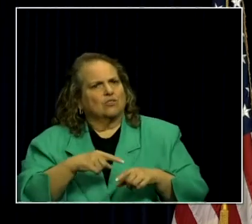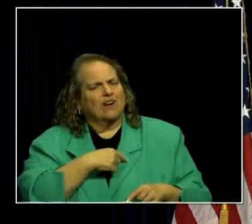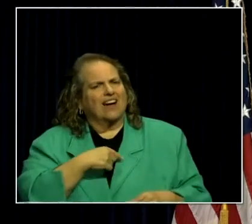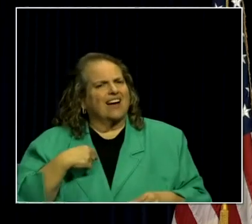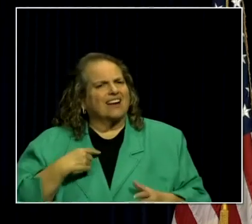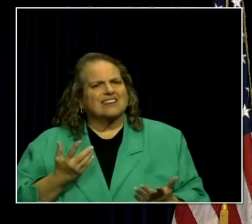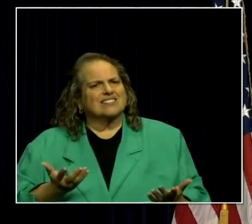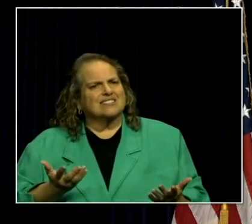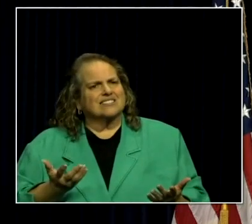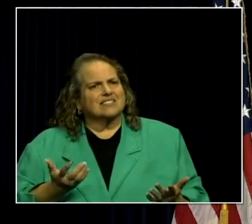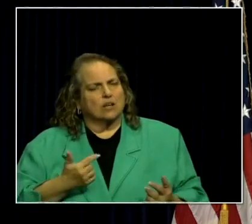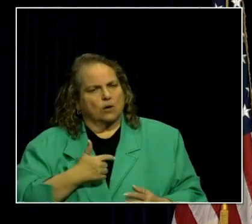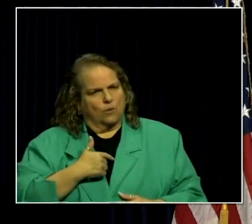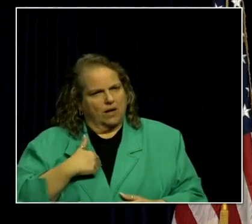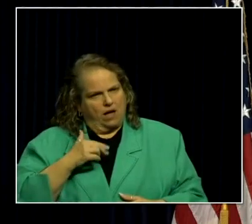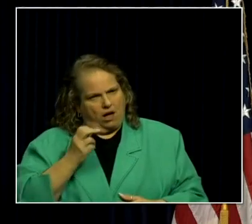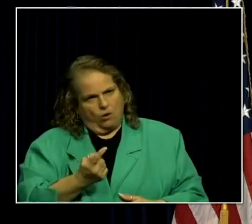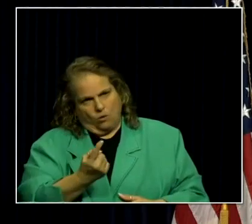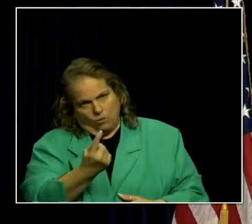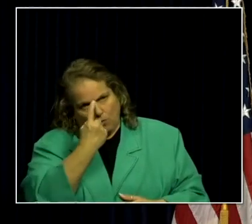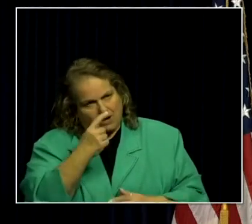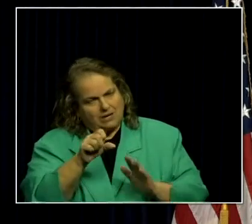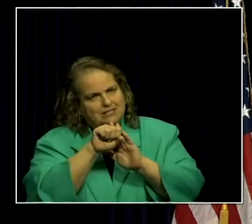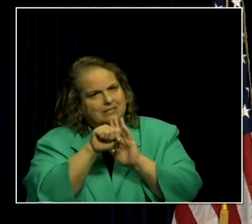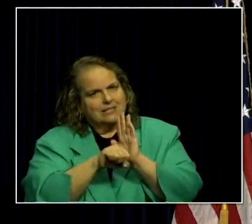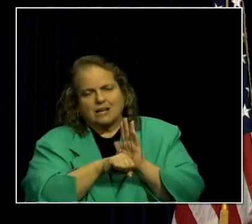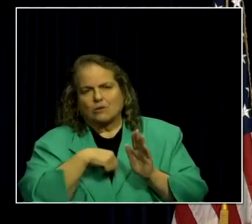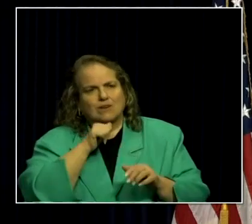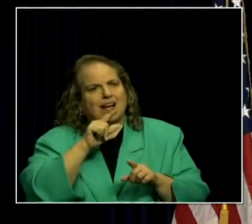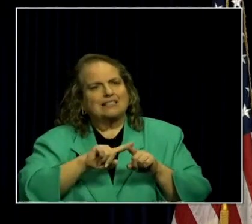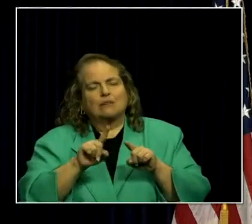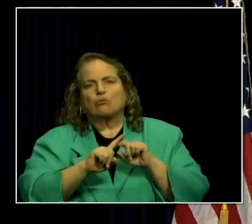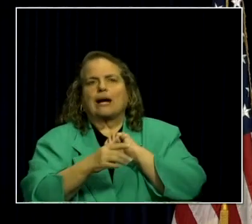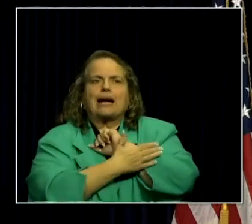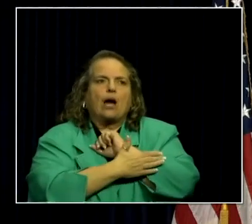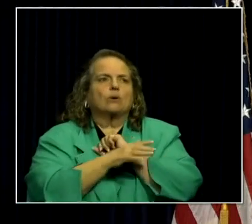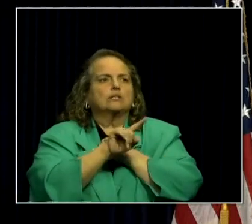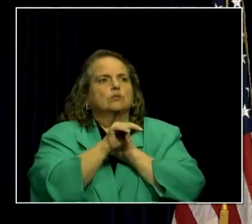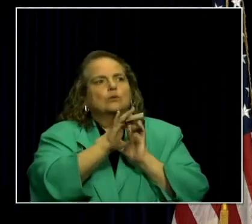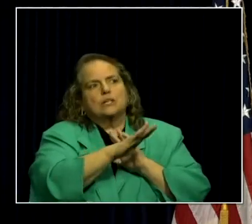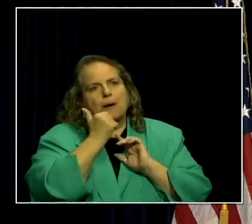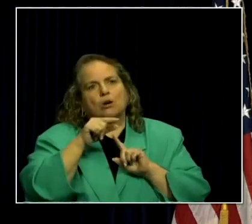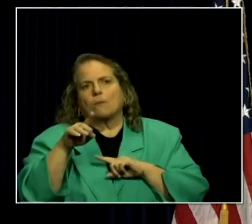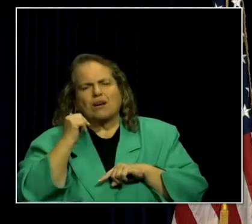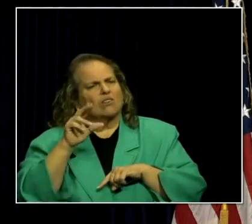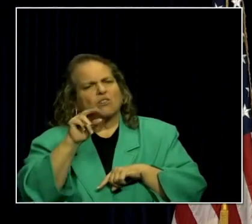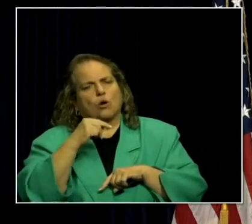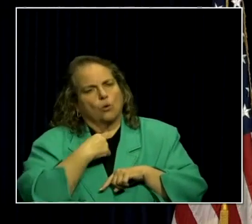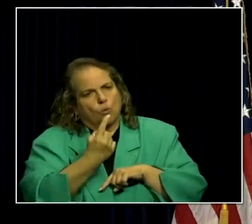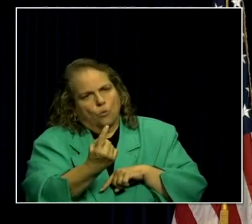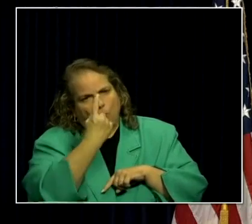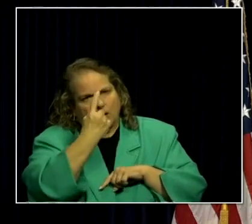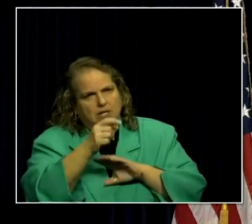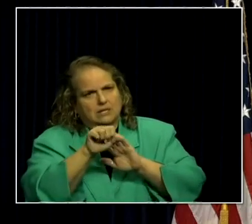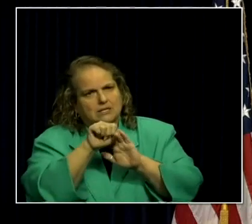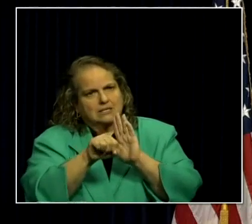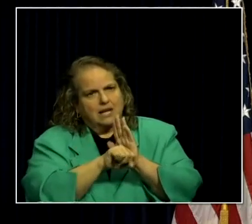believe we are one state. And at least while I'm governor, we're going to make sure that the whole state is operating